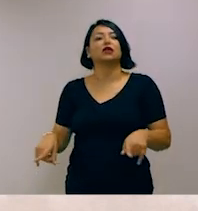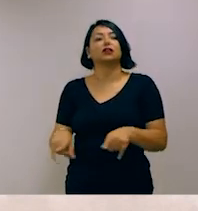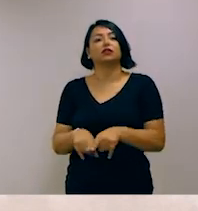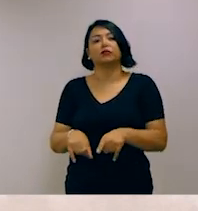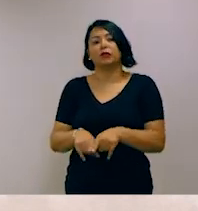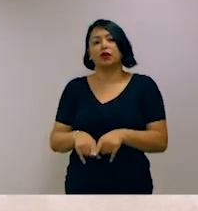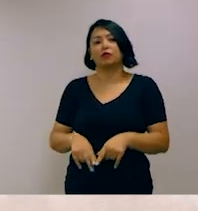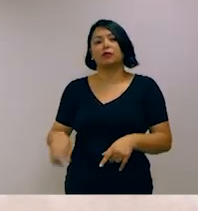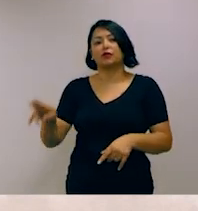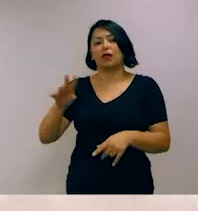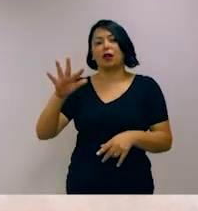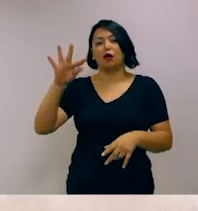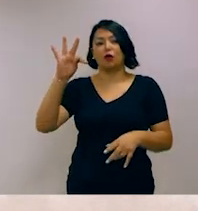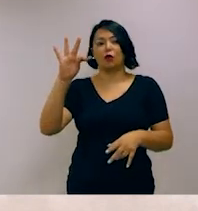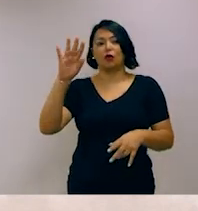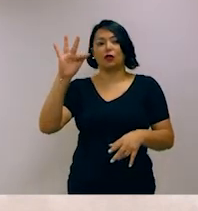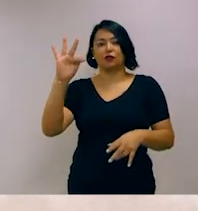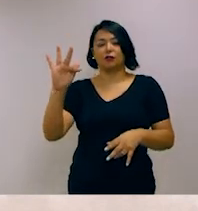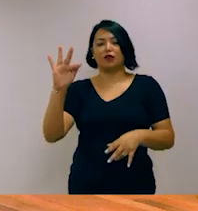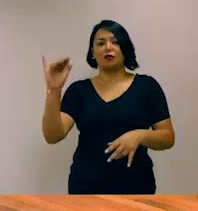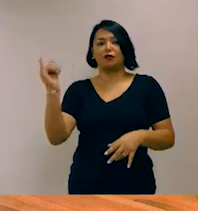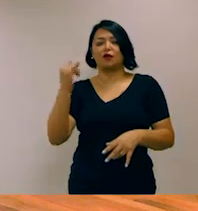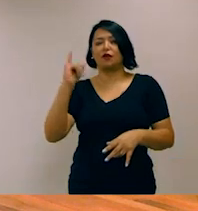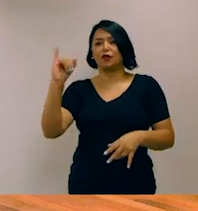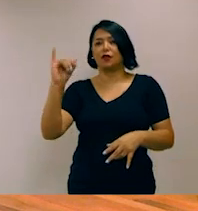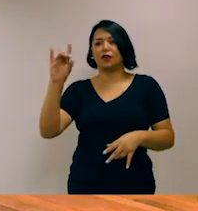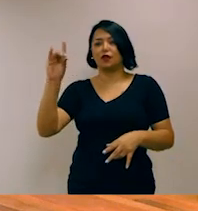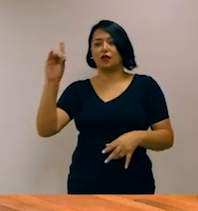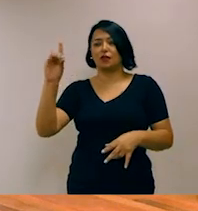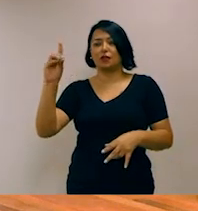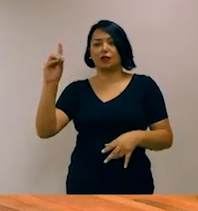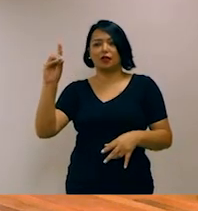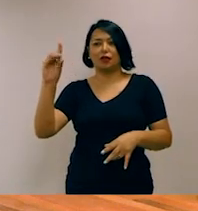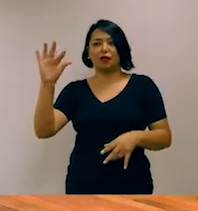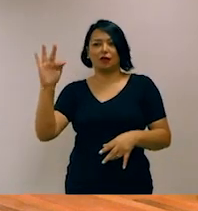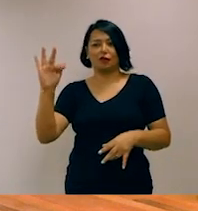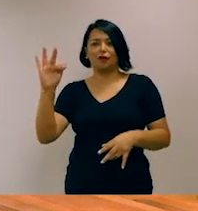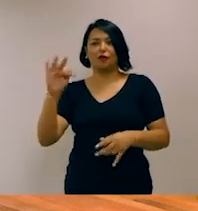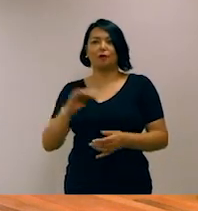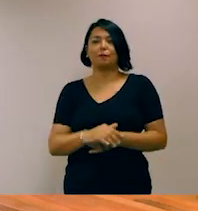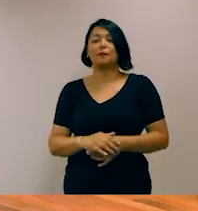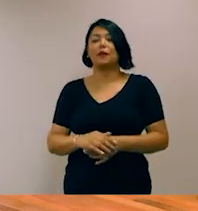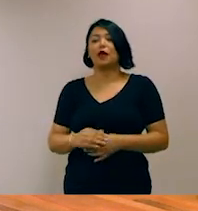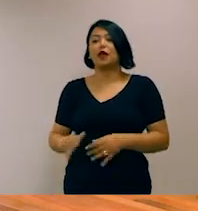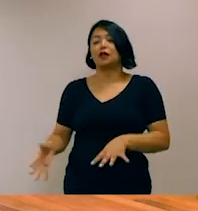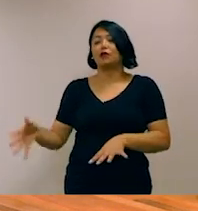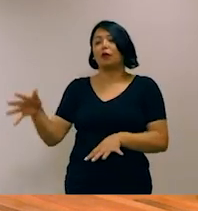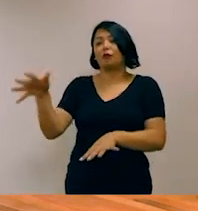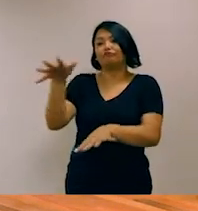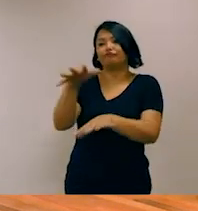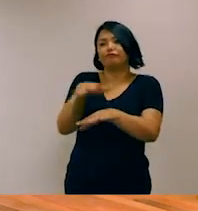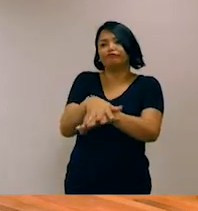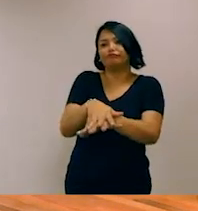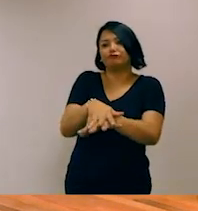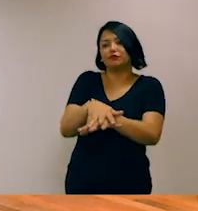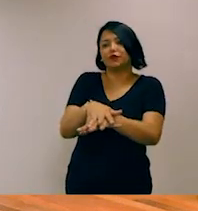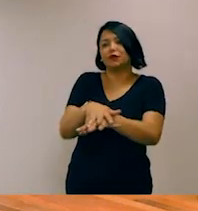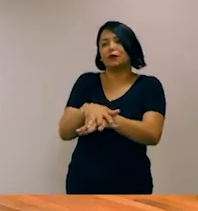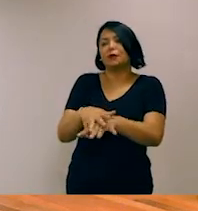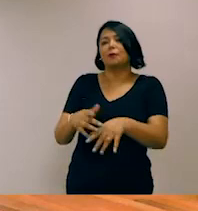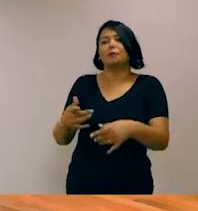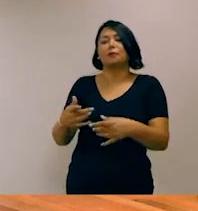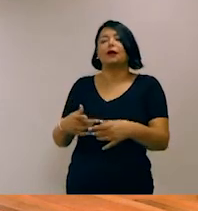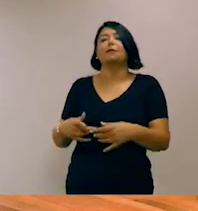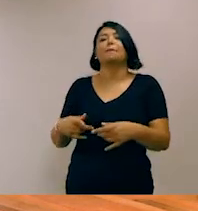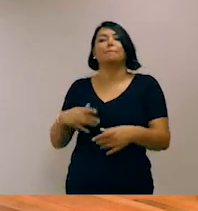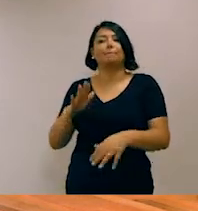the TF-IDF technique. So we do this during the training so that we